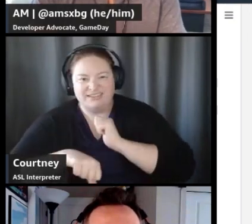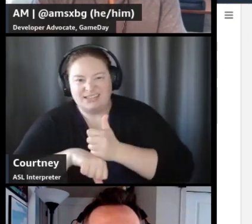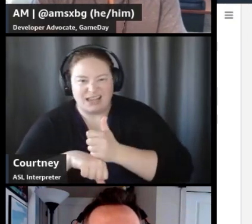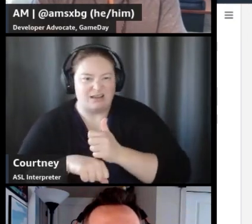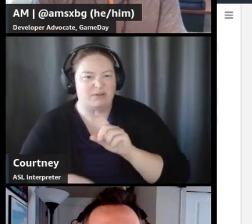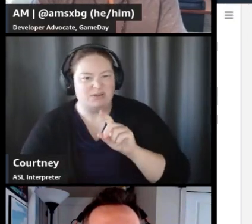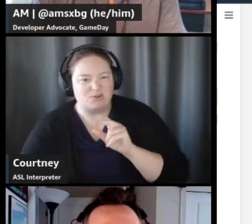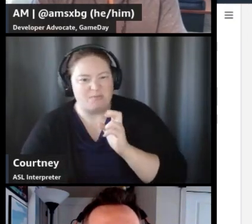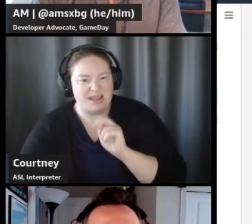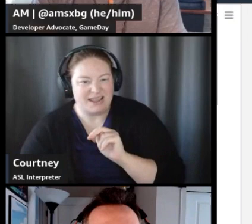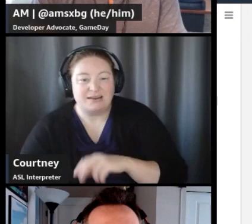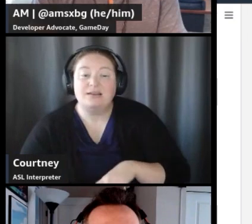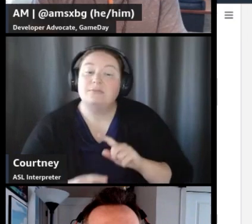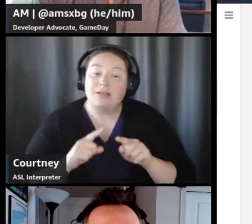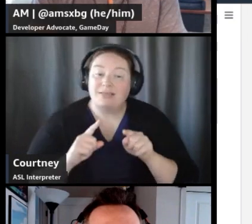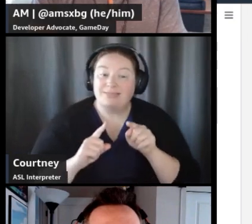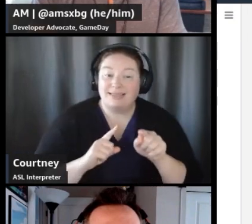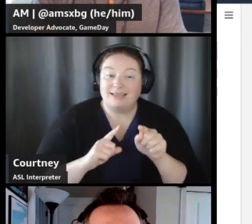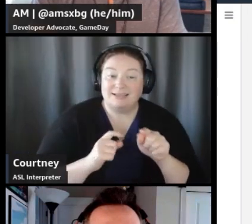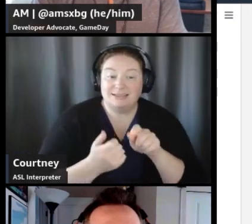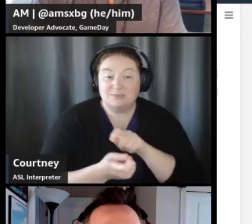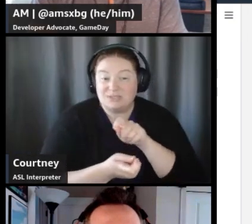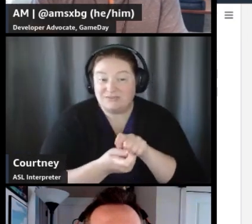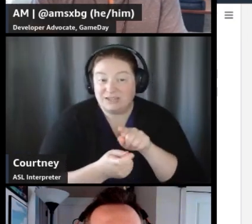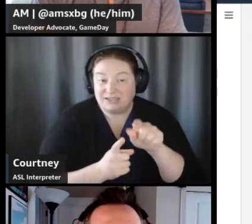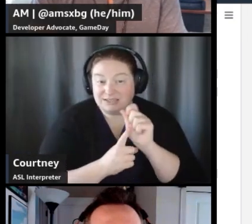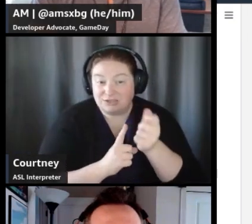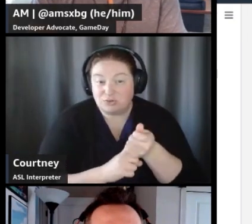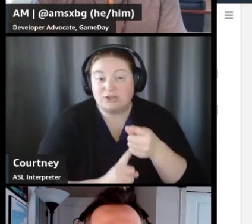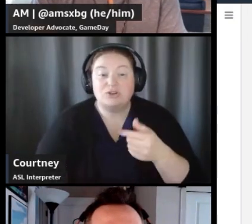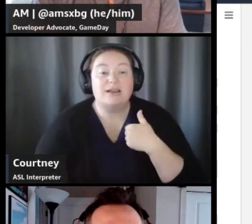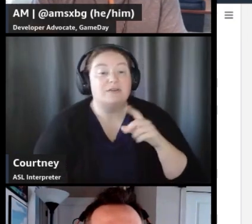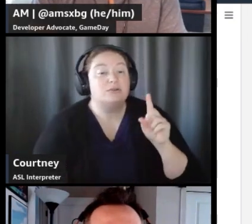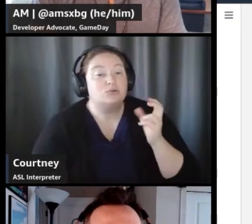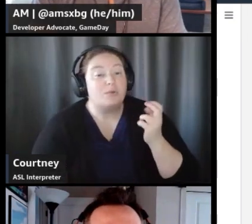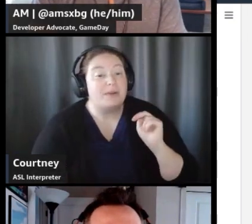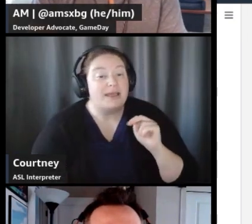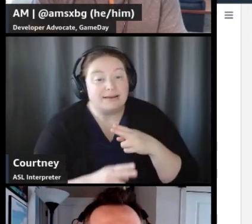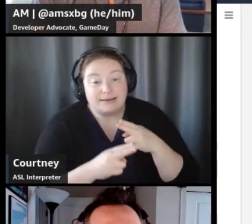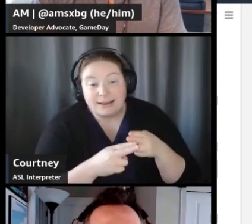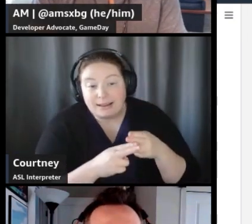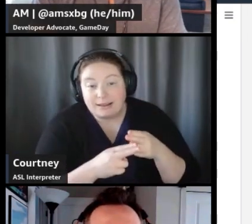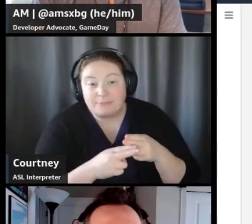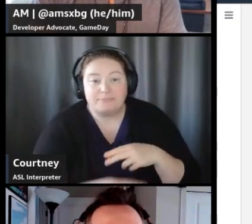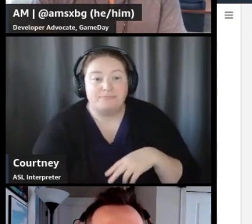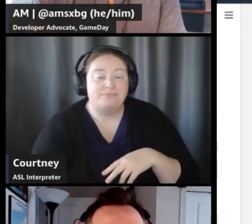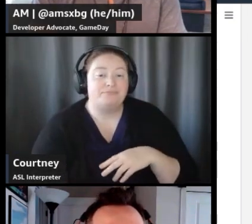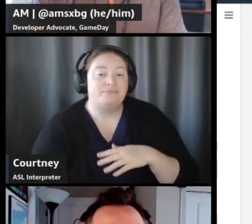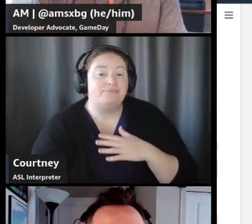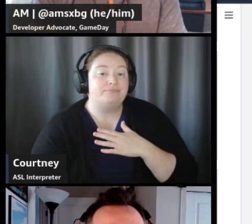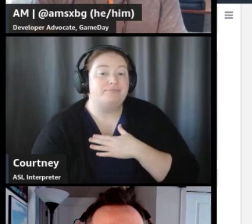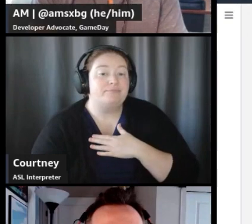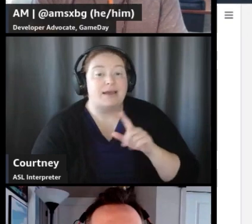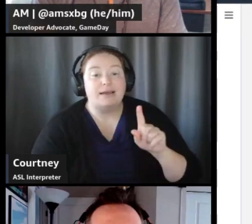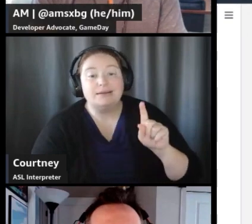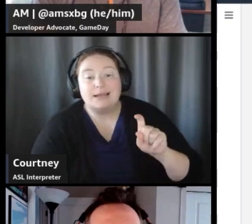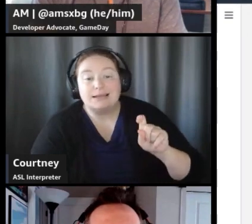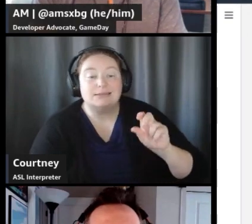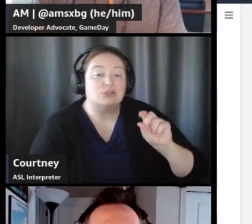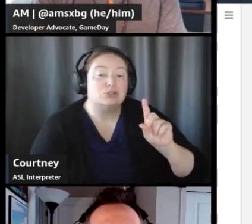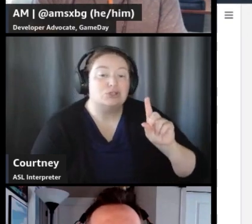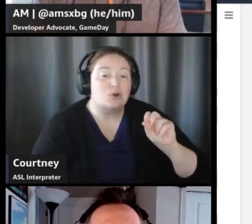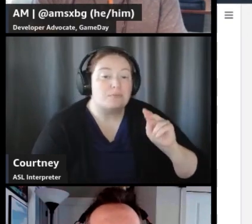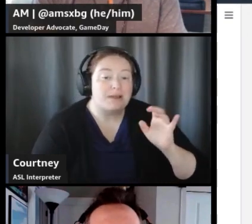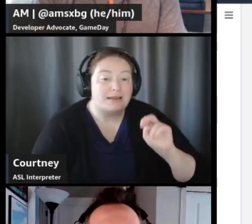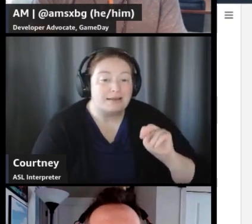create. So in this particular case, you give a domain name, let's say my test domain,